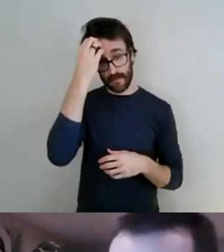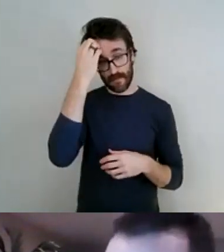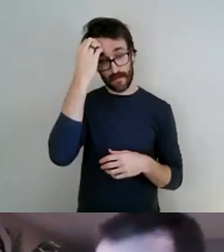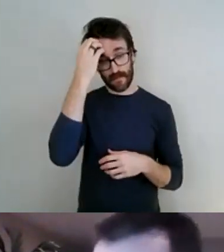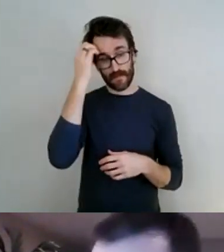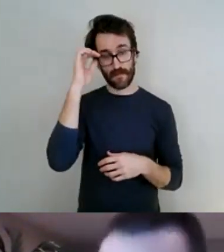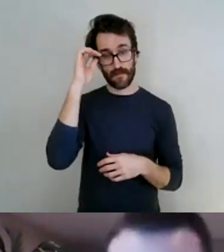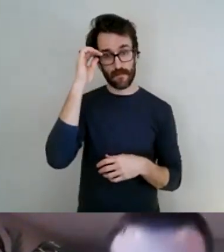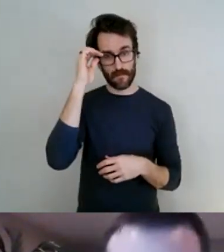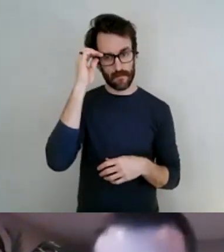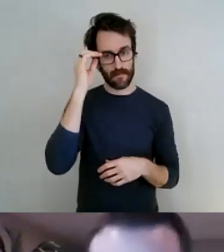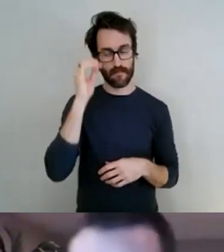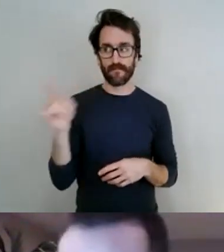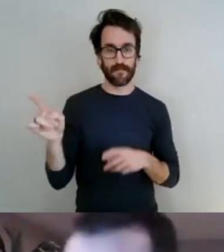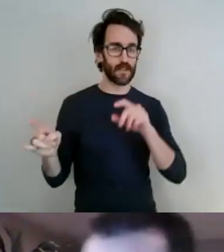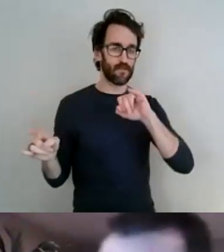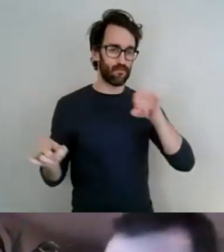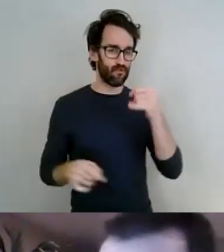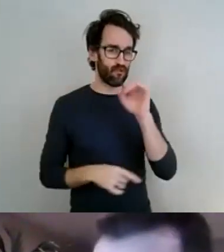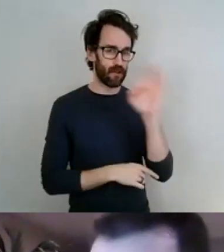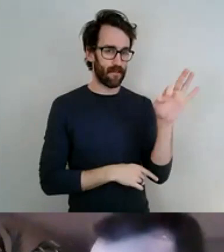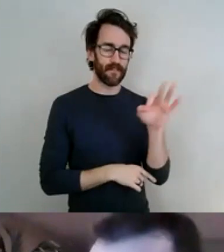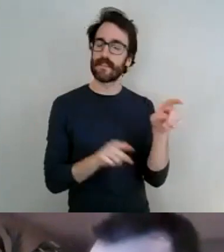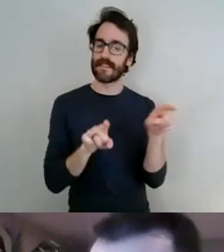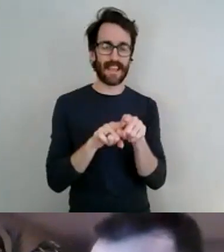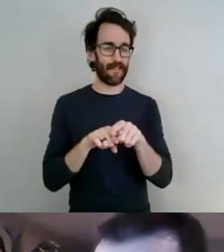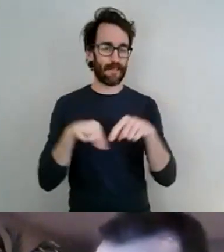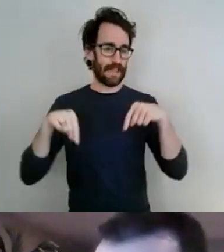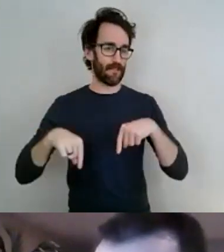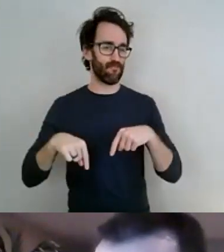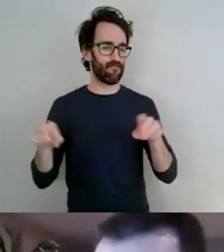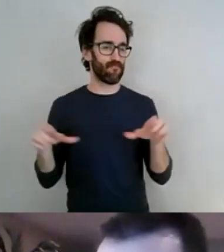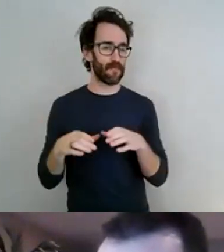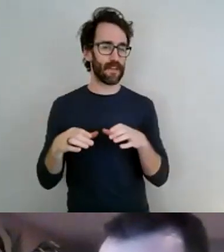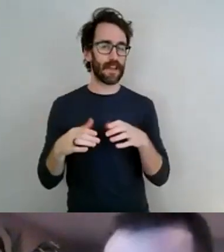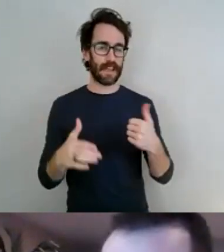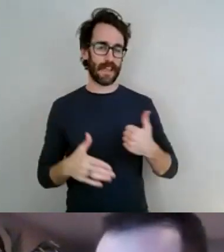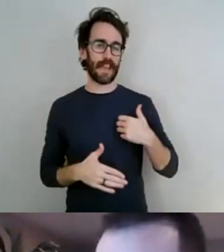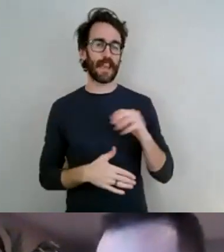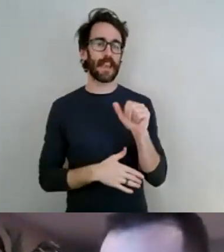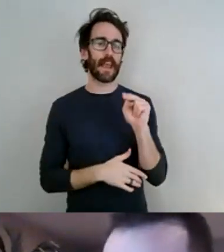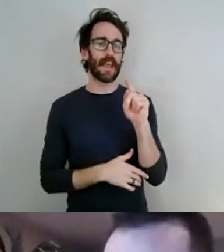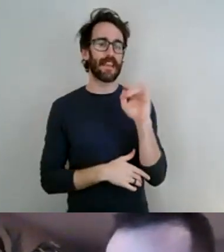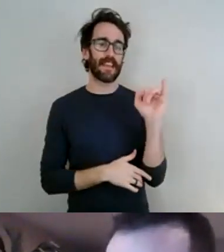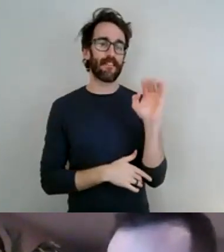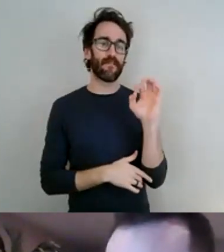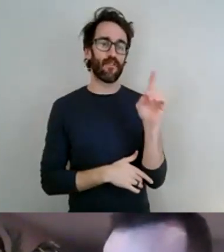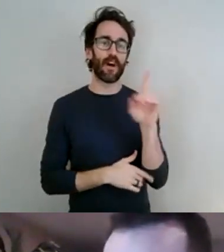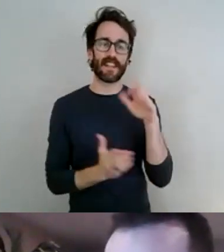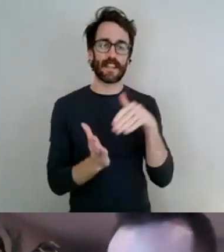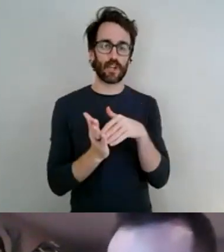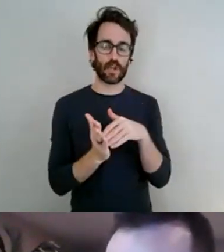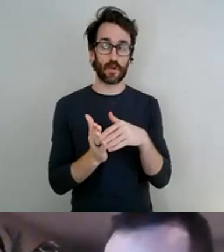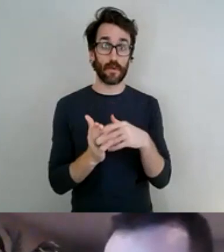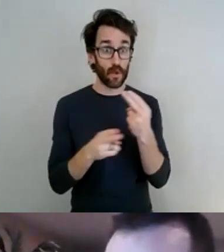Yeah, so same thing with the Canadian Anti-Fraud Center. As far as I know, we don't reach out to MPs, but